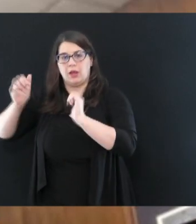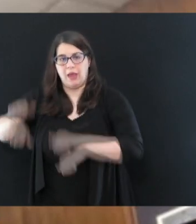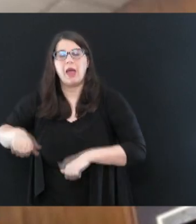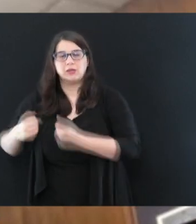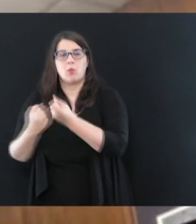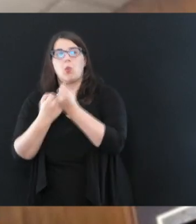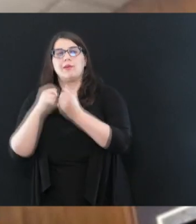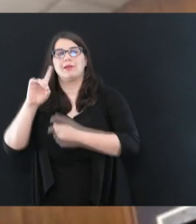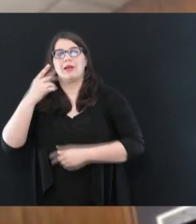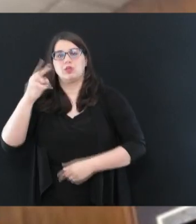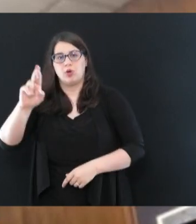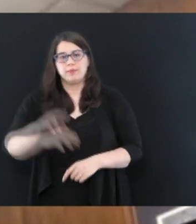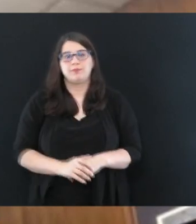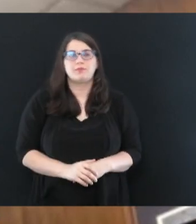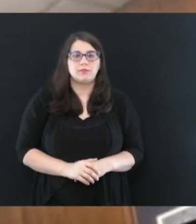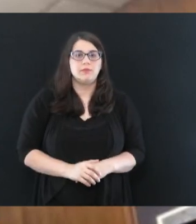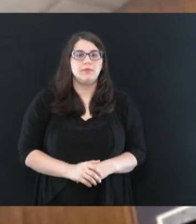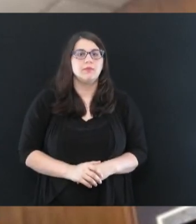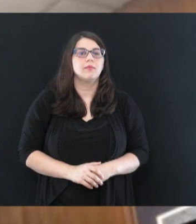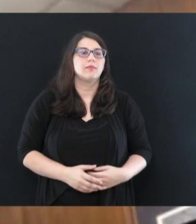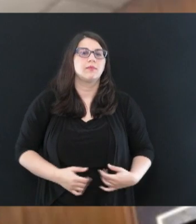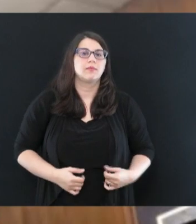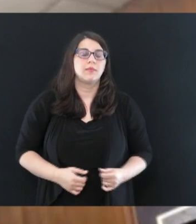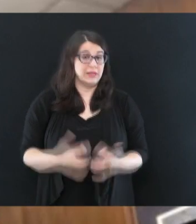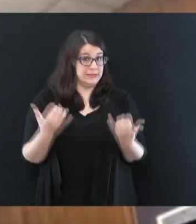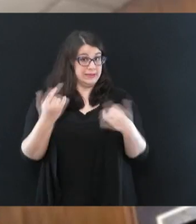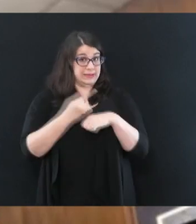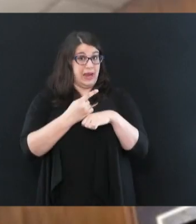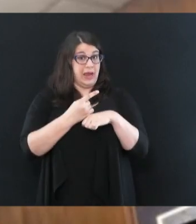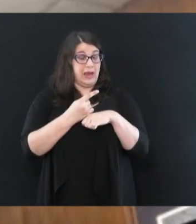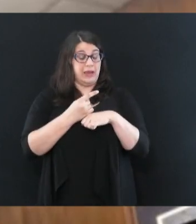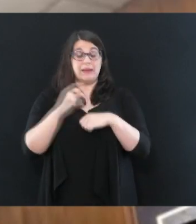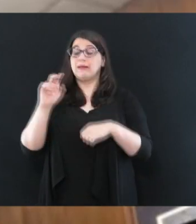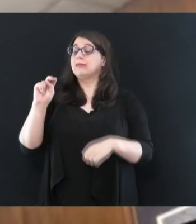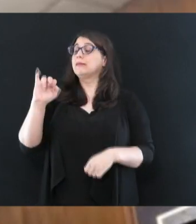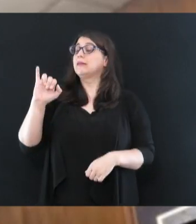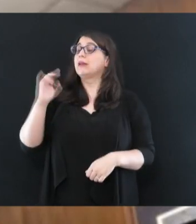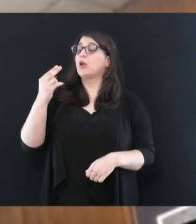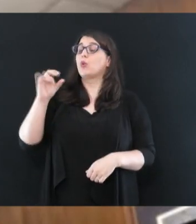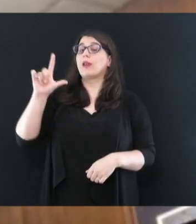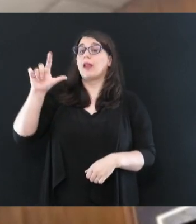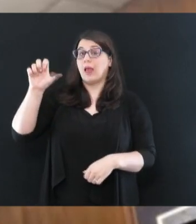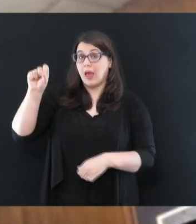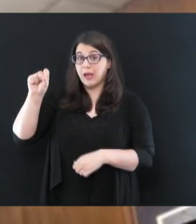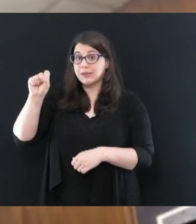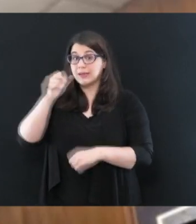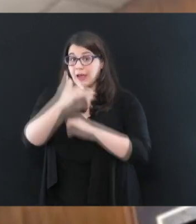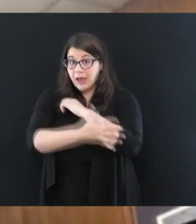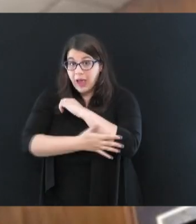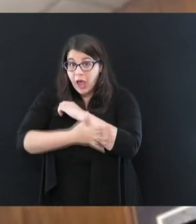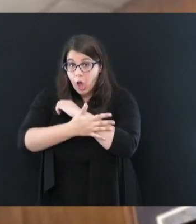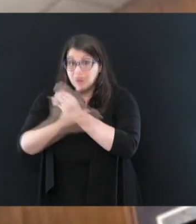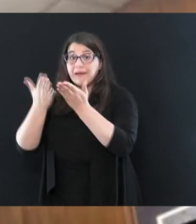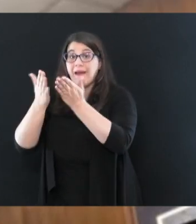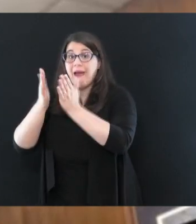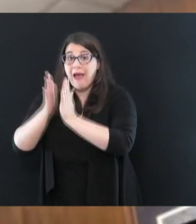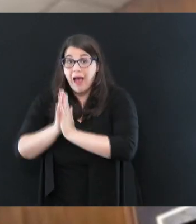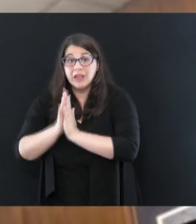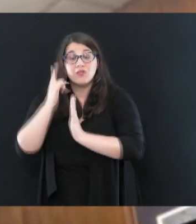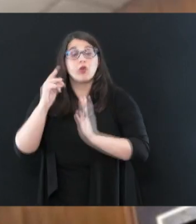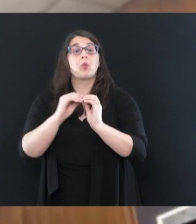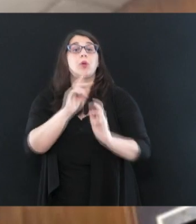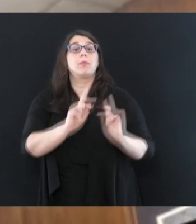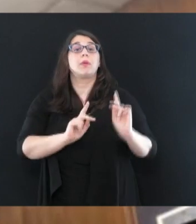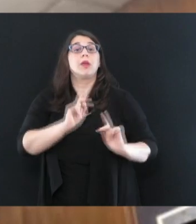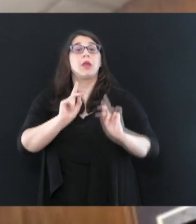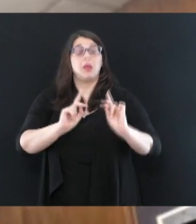effort. Today, we had personnel in Nicholas County at the request of Secretary Crouch and Dr. Amjad.